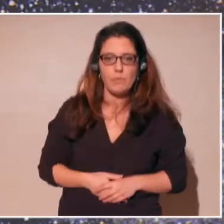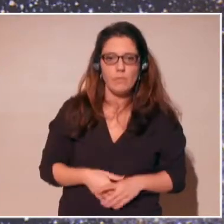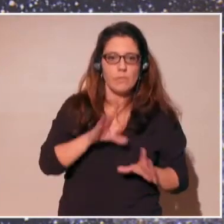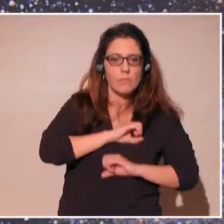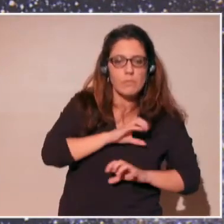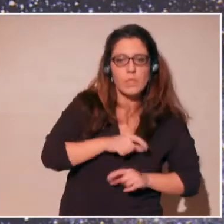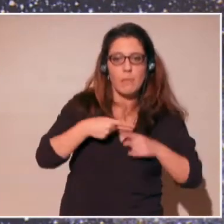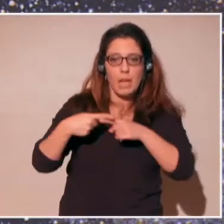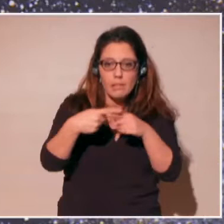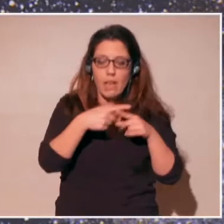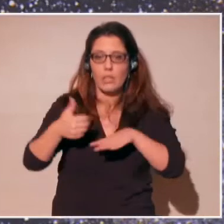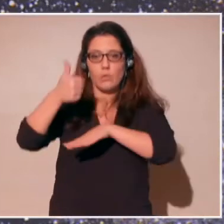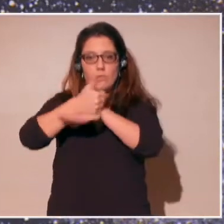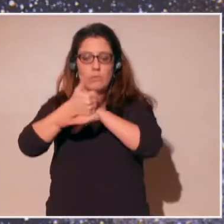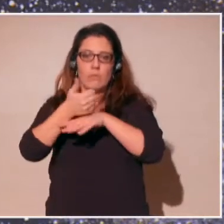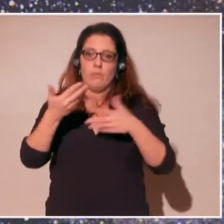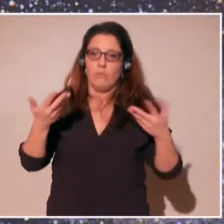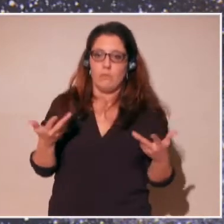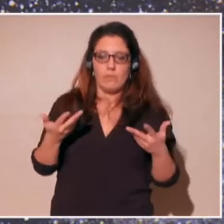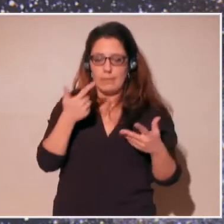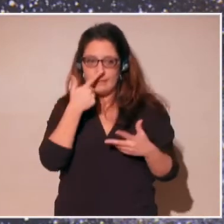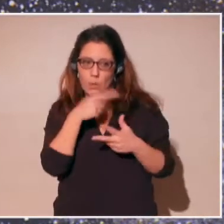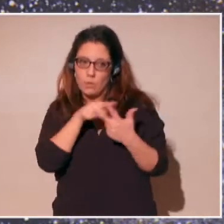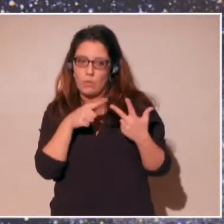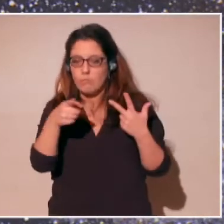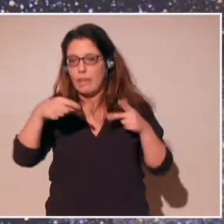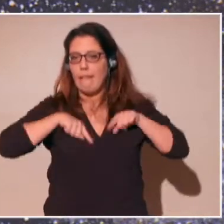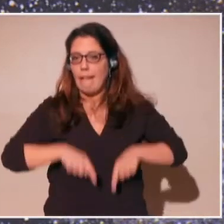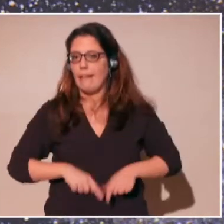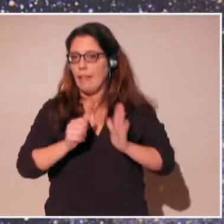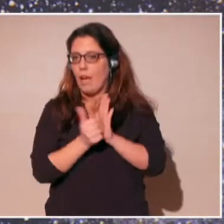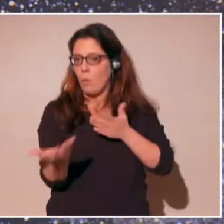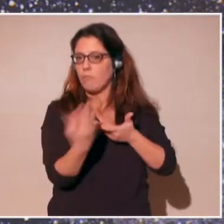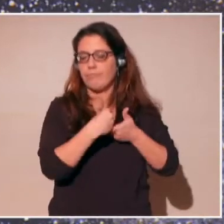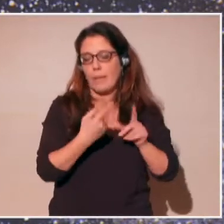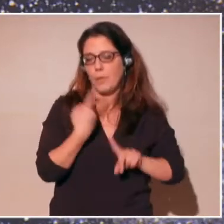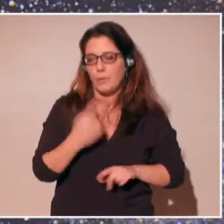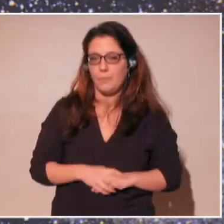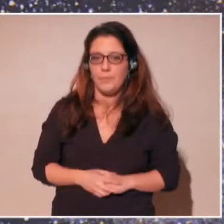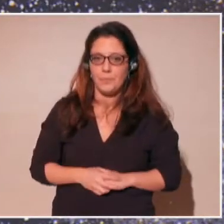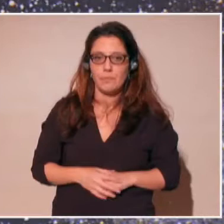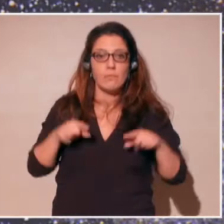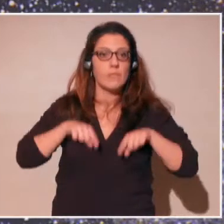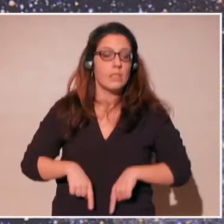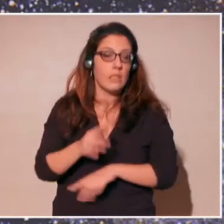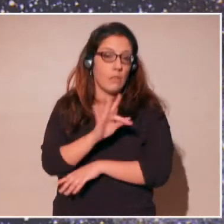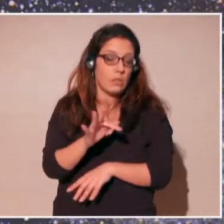the algorithms. So experimentation, sharing, and